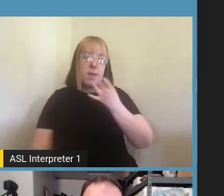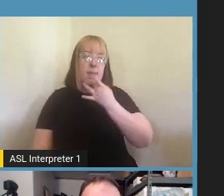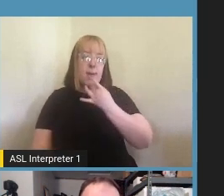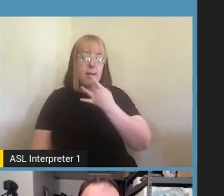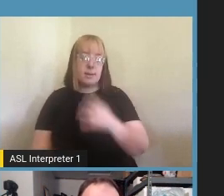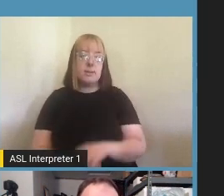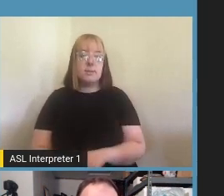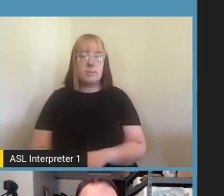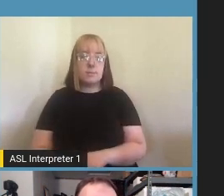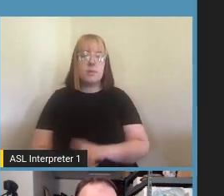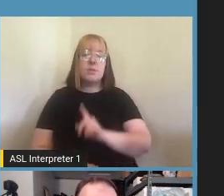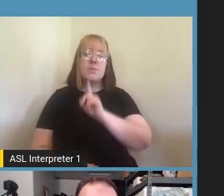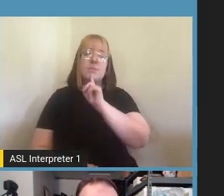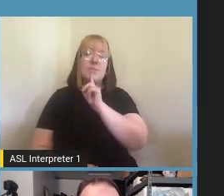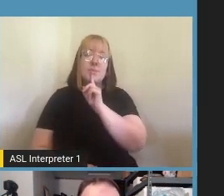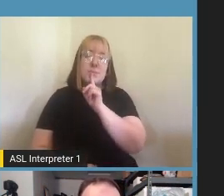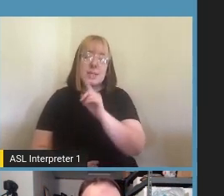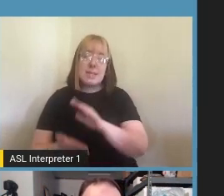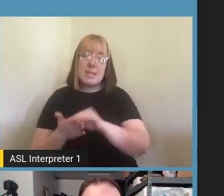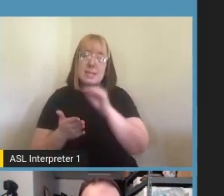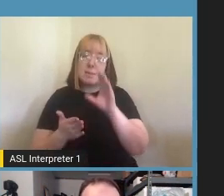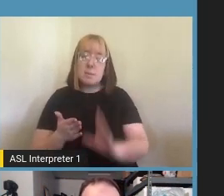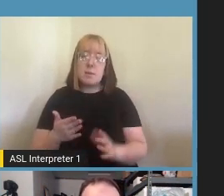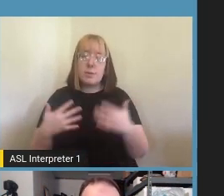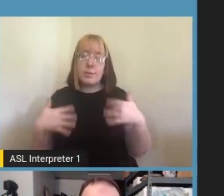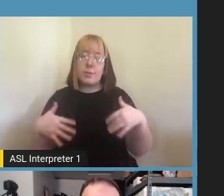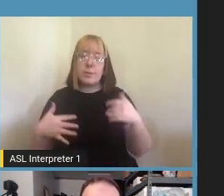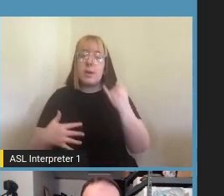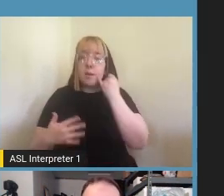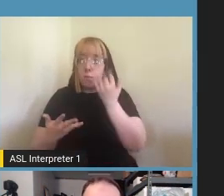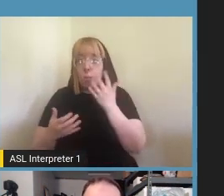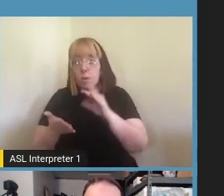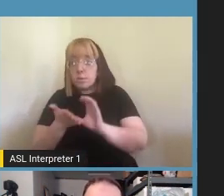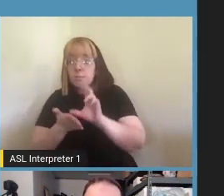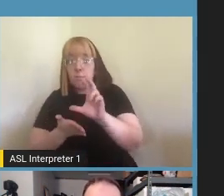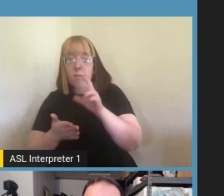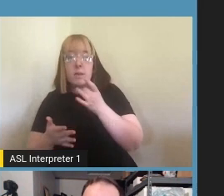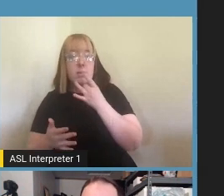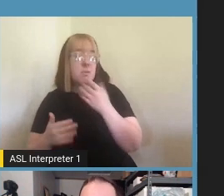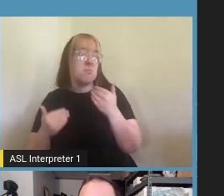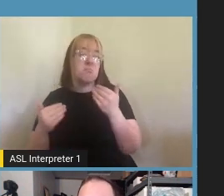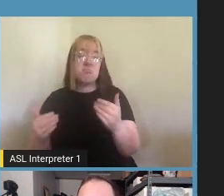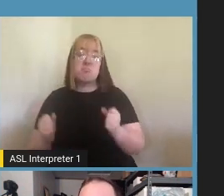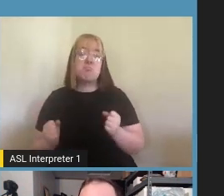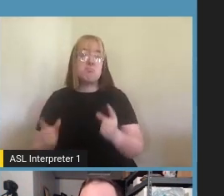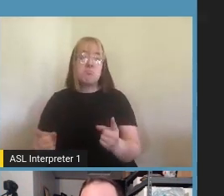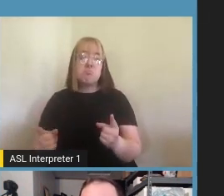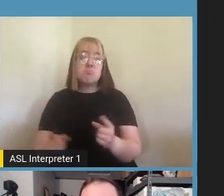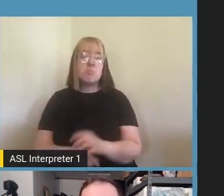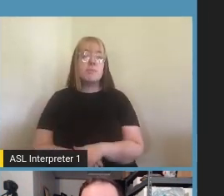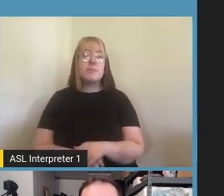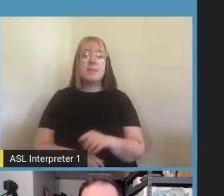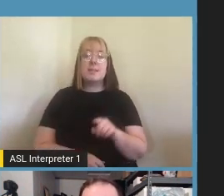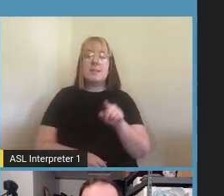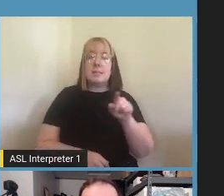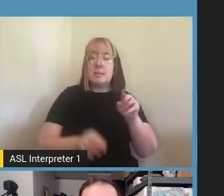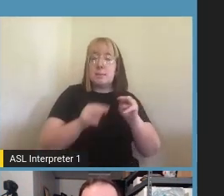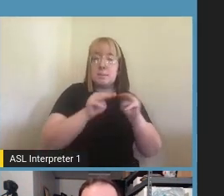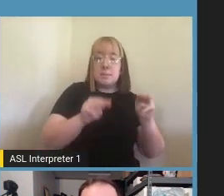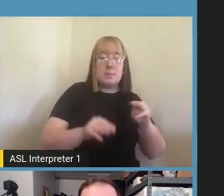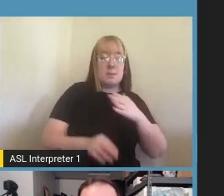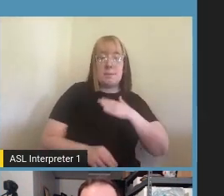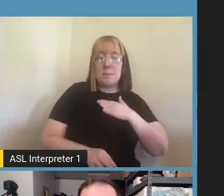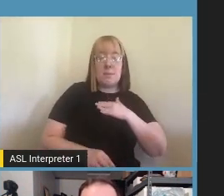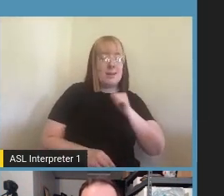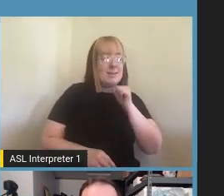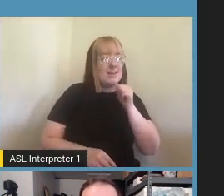those can get really expensive if you wanted to spend money on lights. We're not quite there on lights. We usually